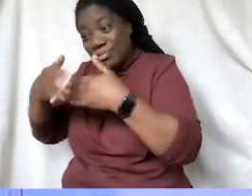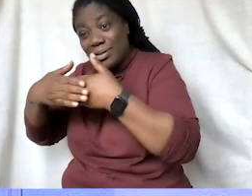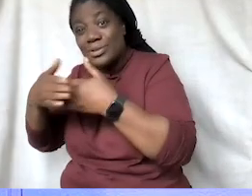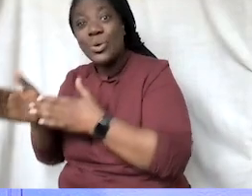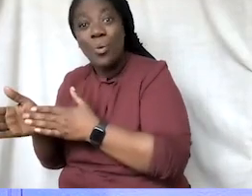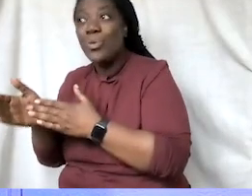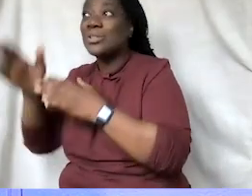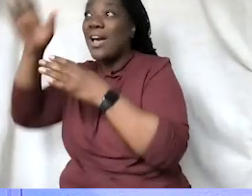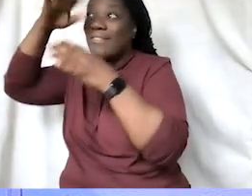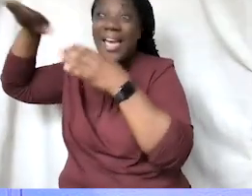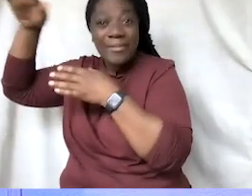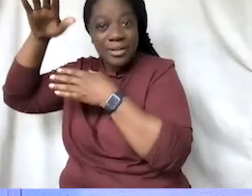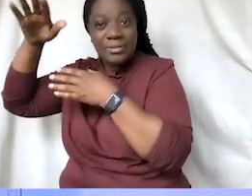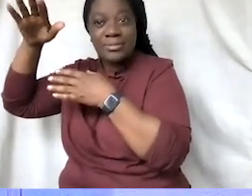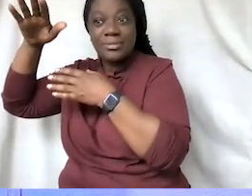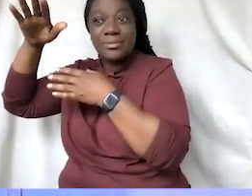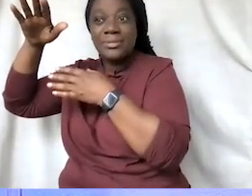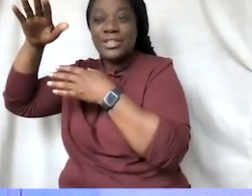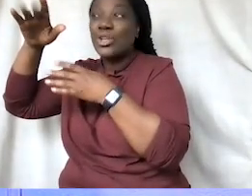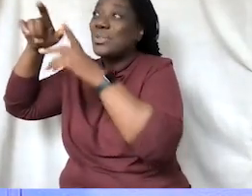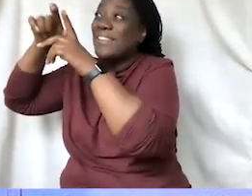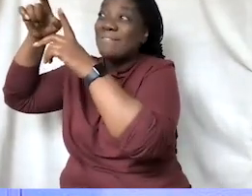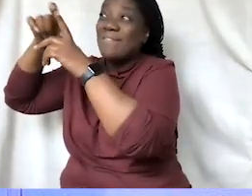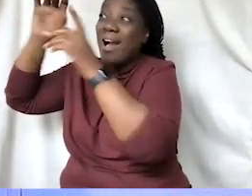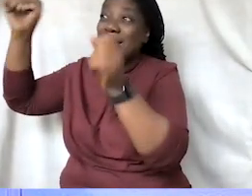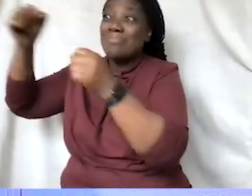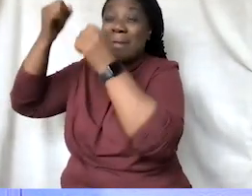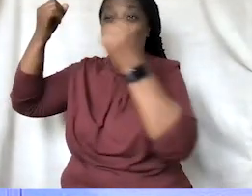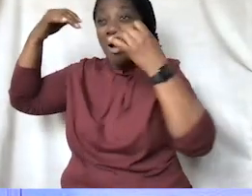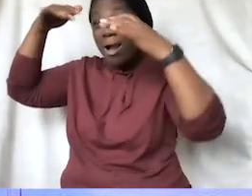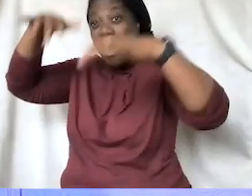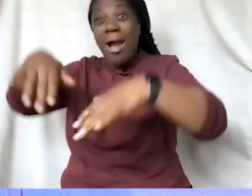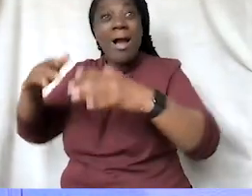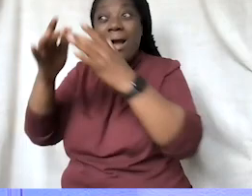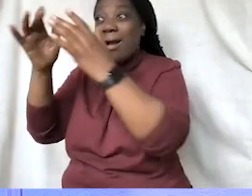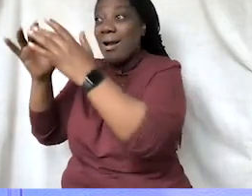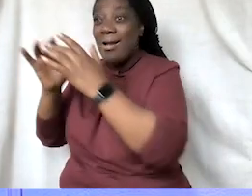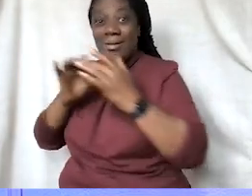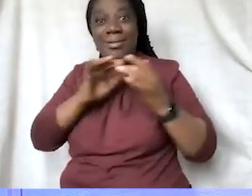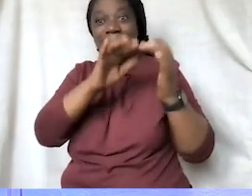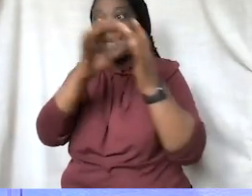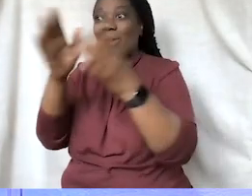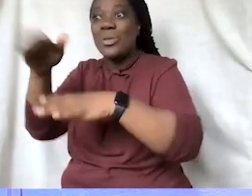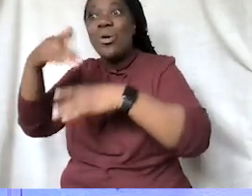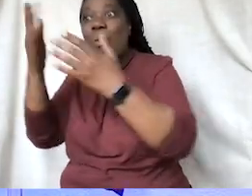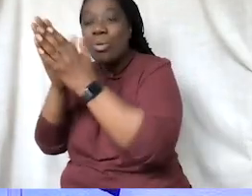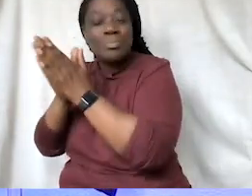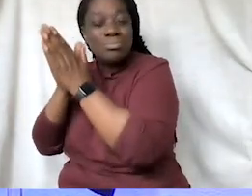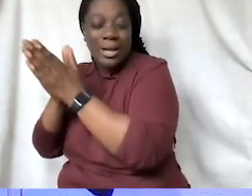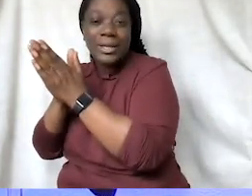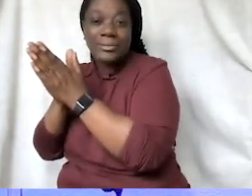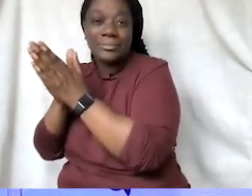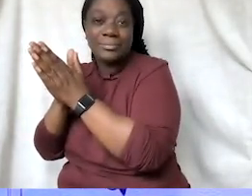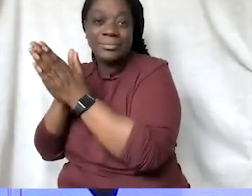Prayer unleashes divine power. Prayer brings you in touch with answers. Tonight, Peter was